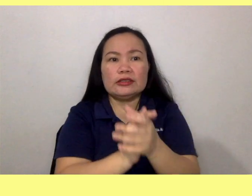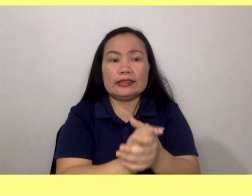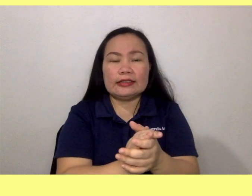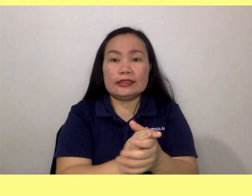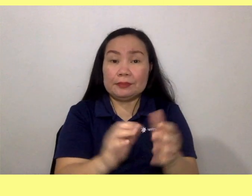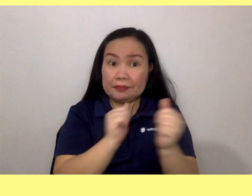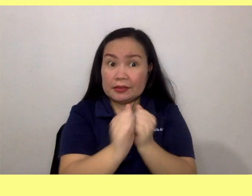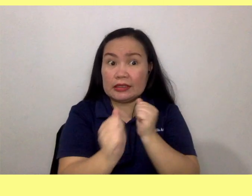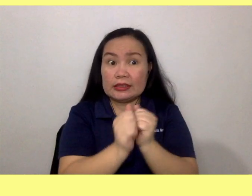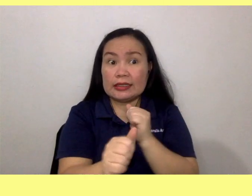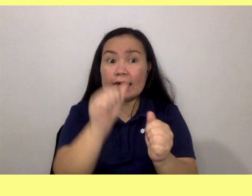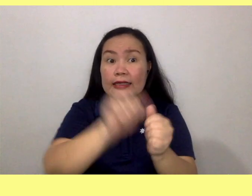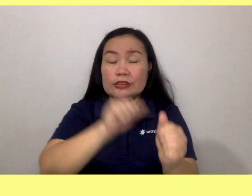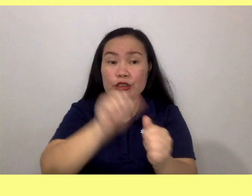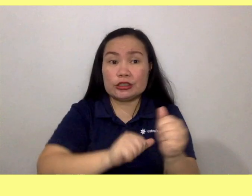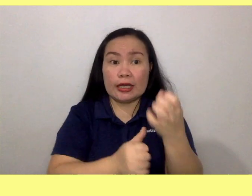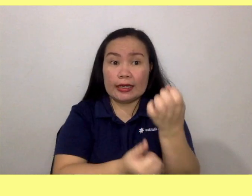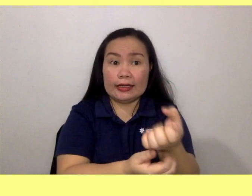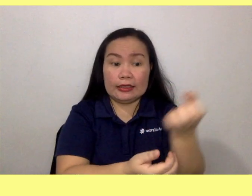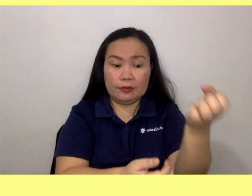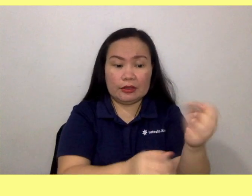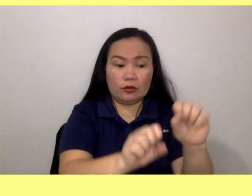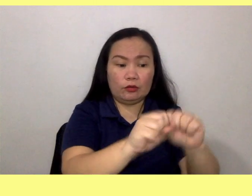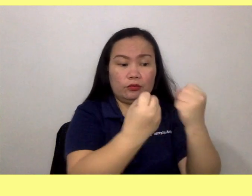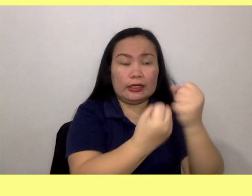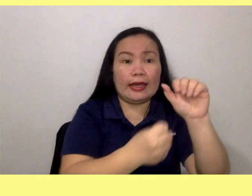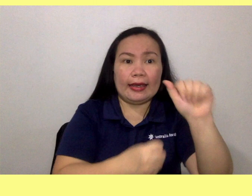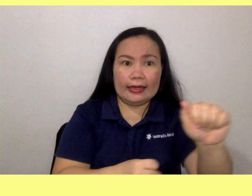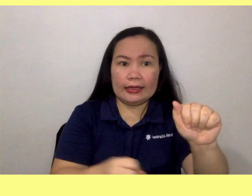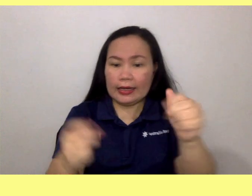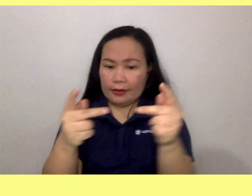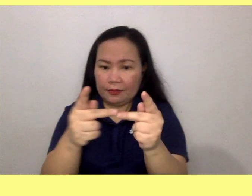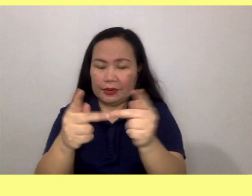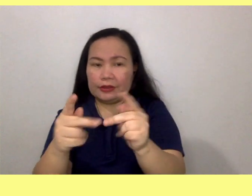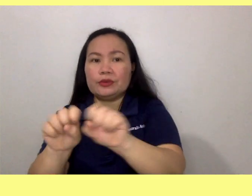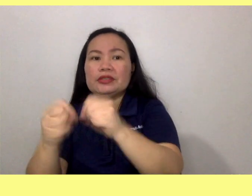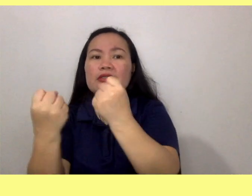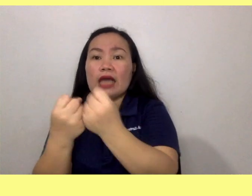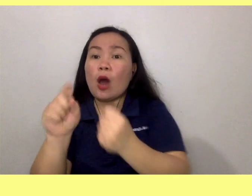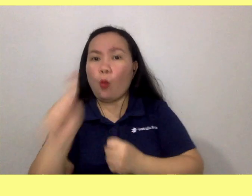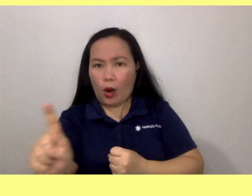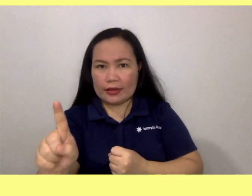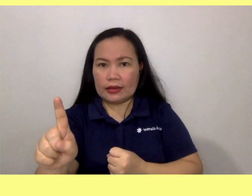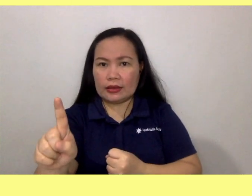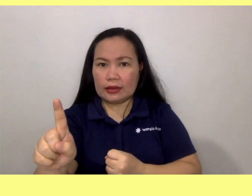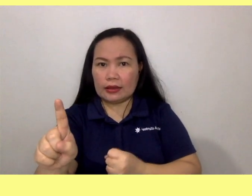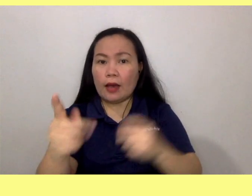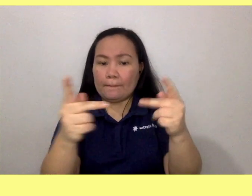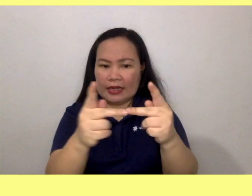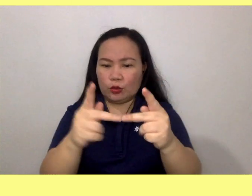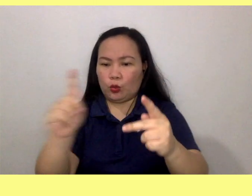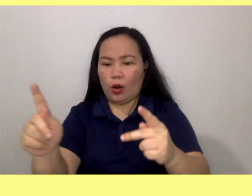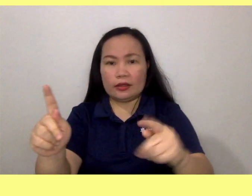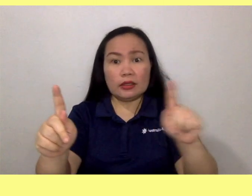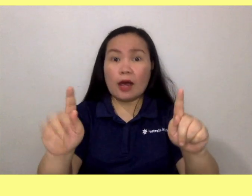function, ibig sabihin, each element of set A paired with exactly one